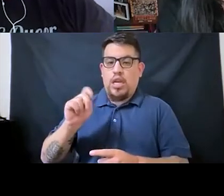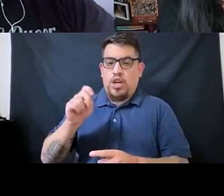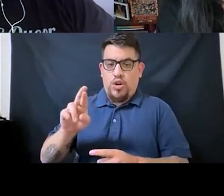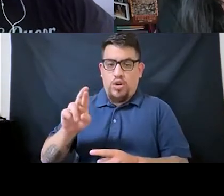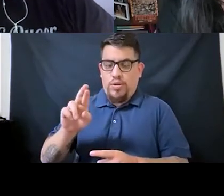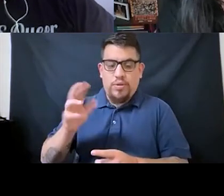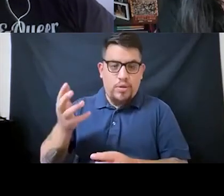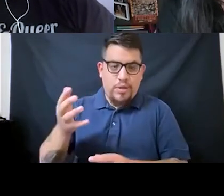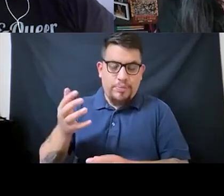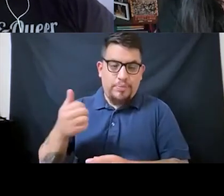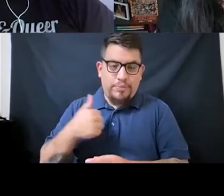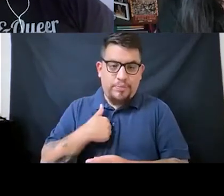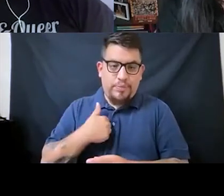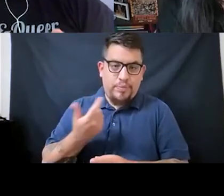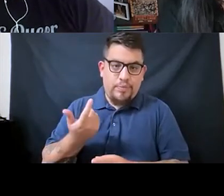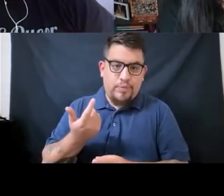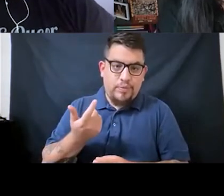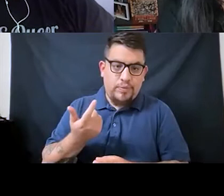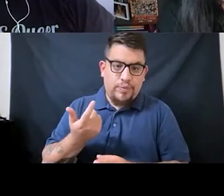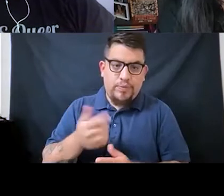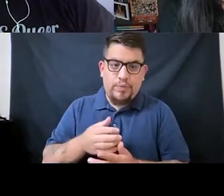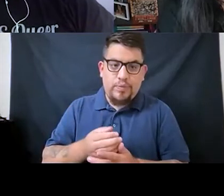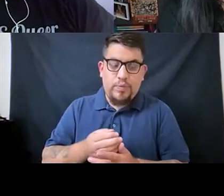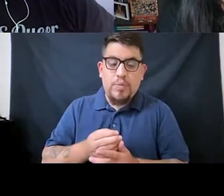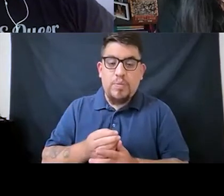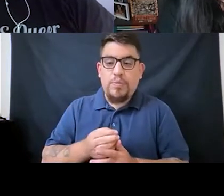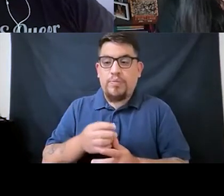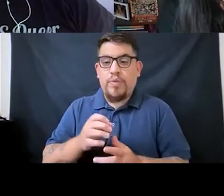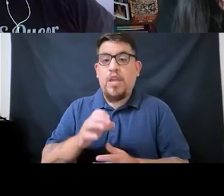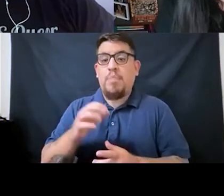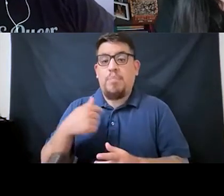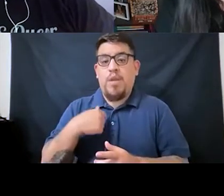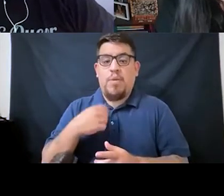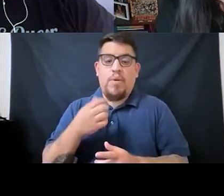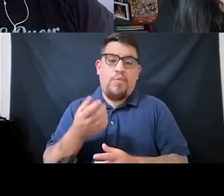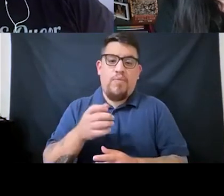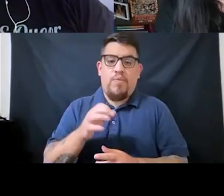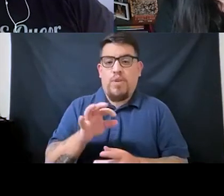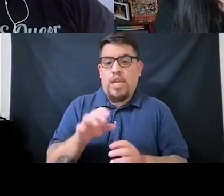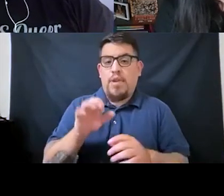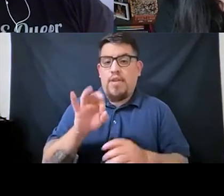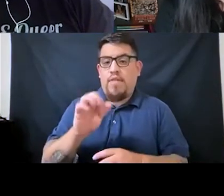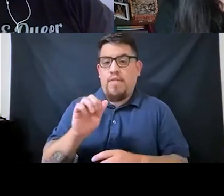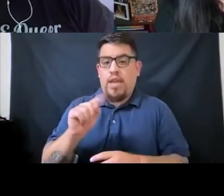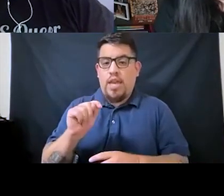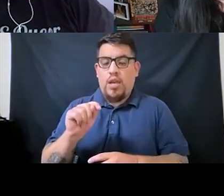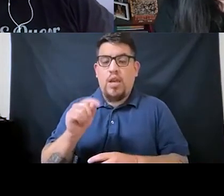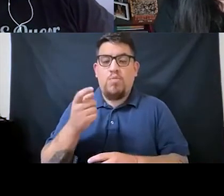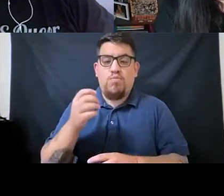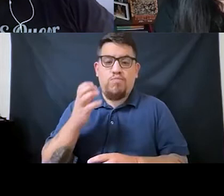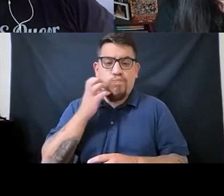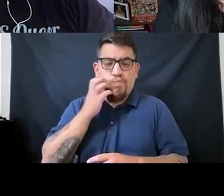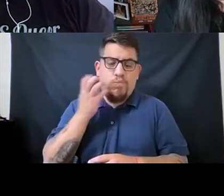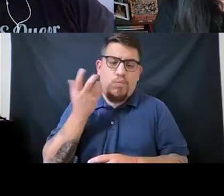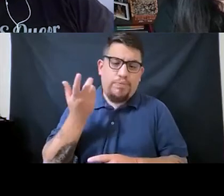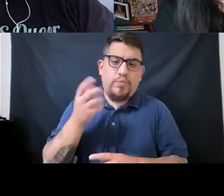for people who are not into the gaining scene, consider very fat or obese. I want to maintain mobility. I